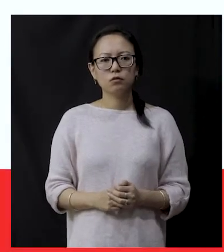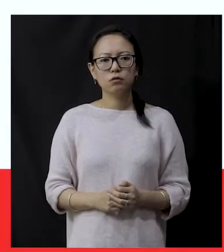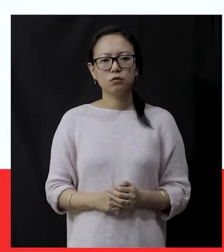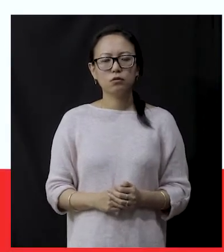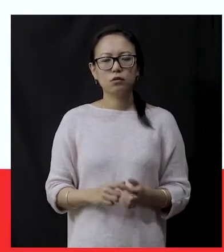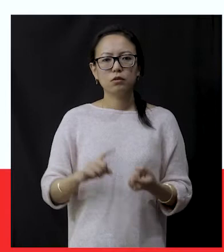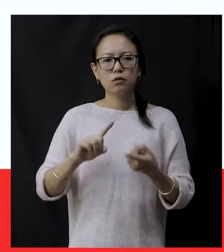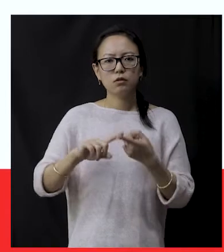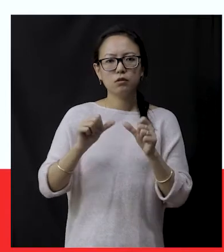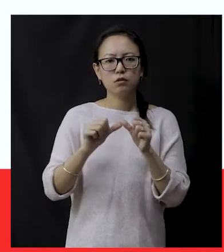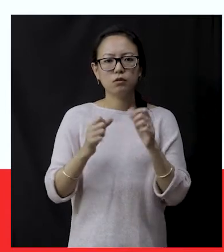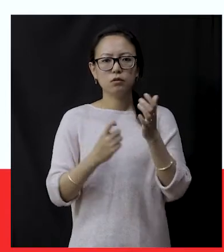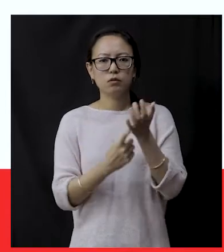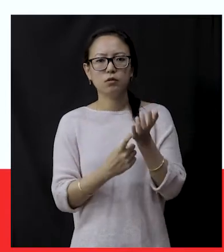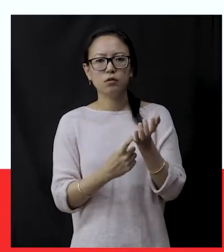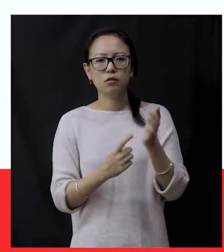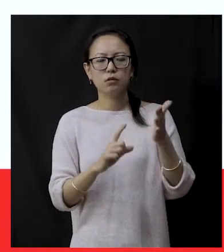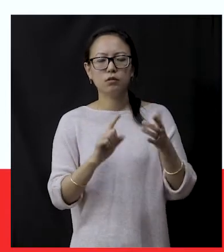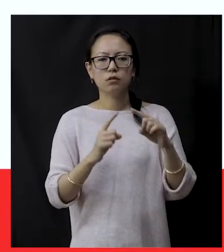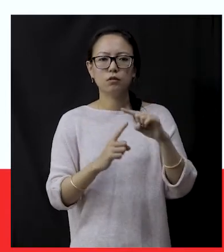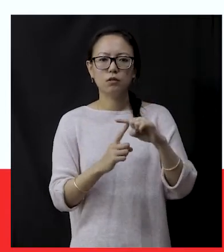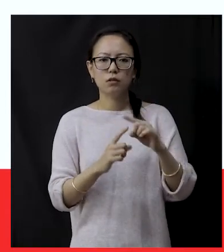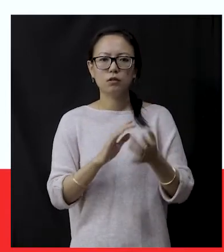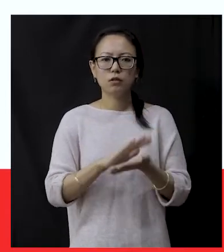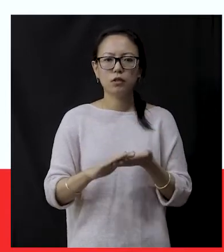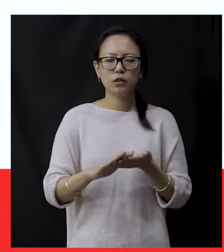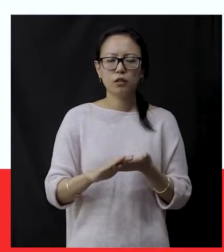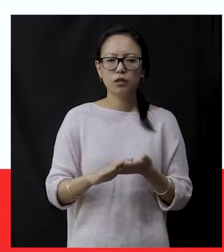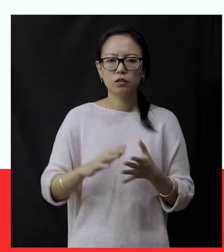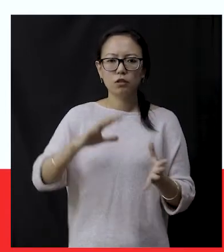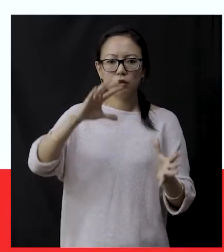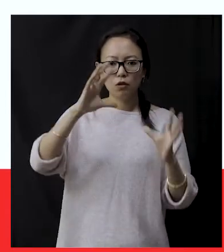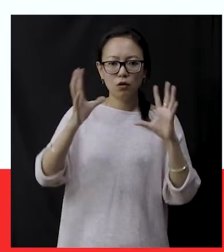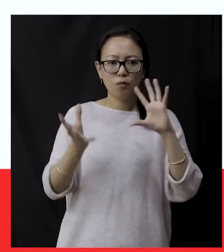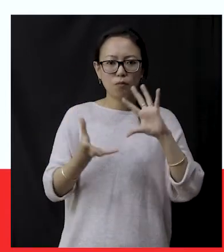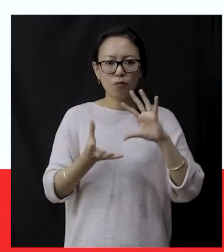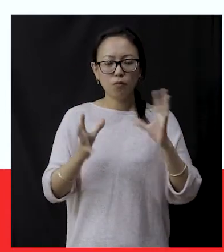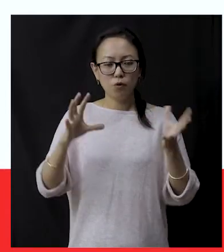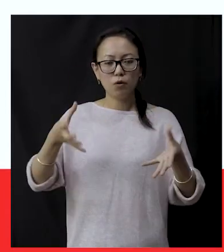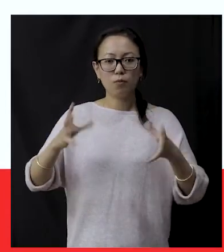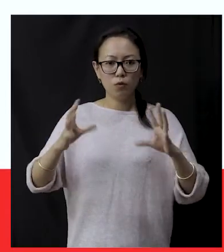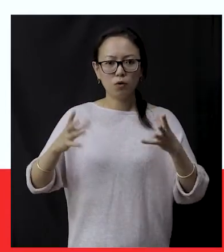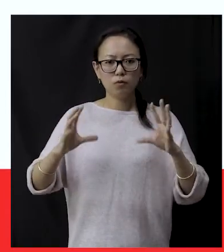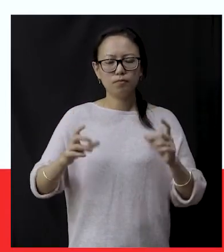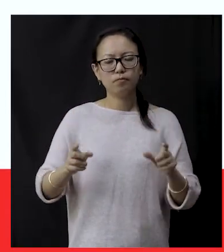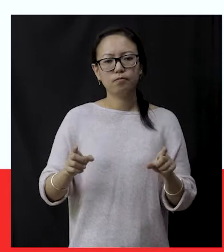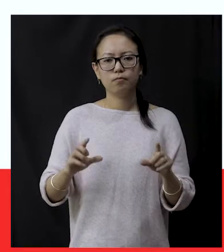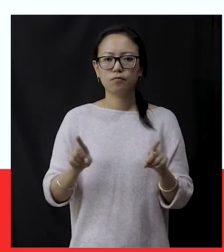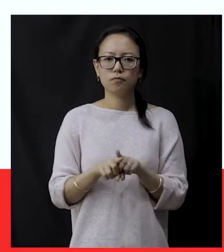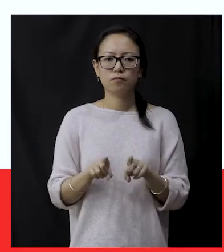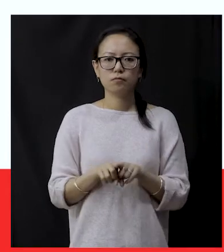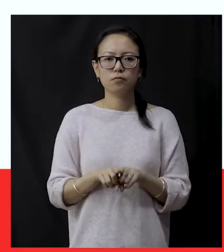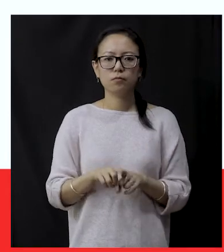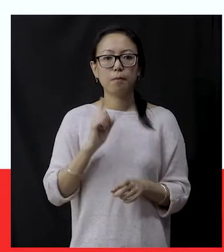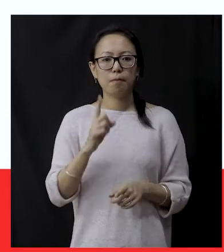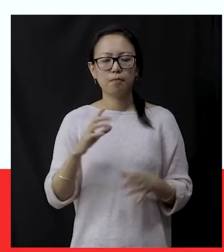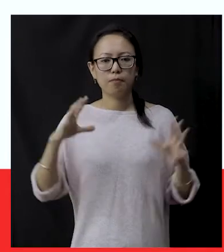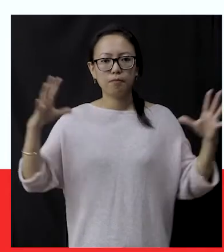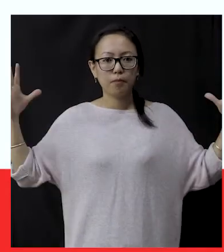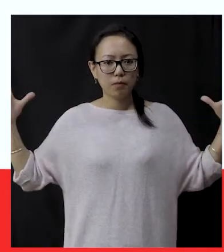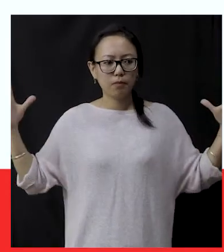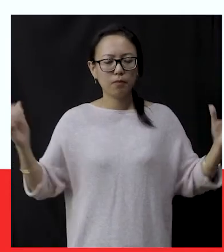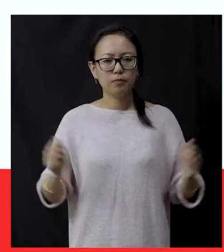now students, the fourth heavenly bodies that we are going to discuss is